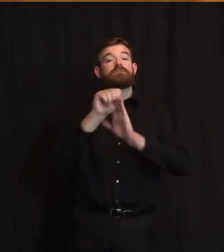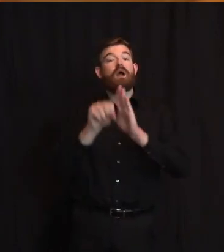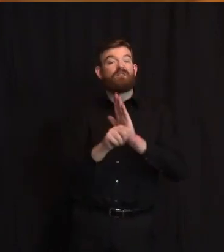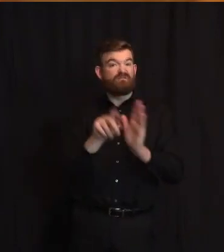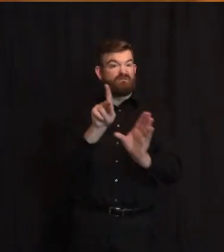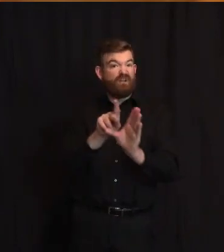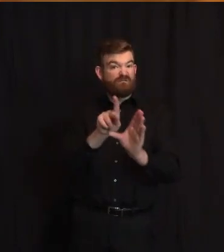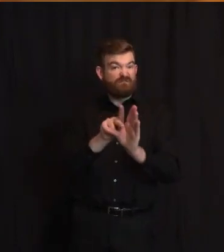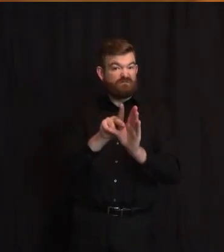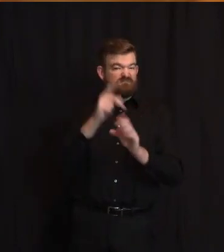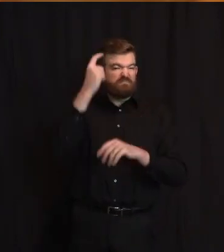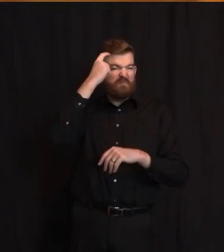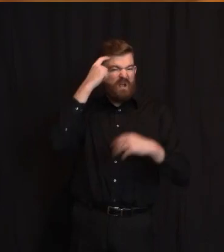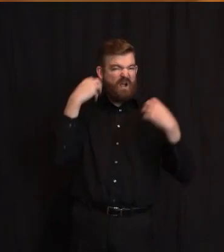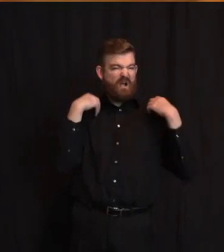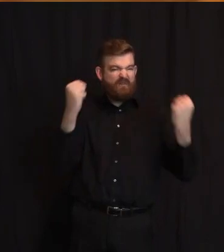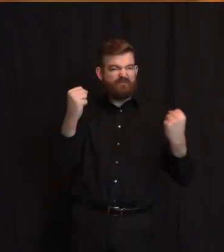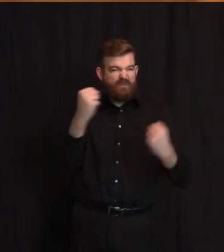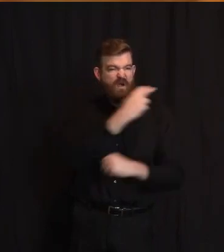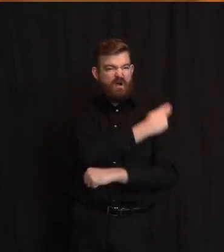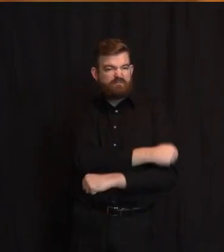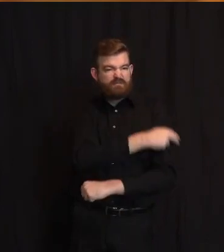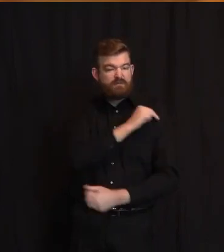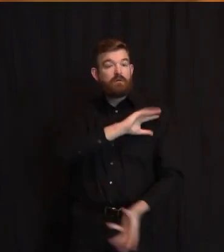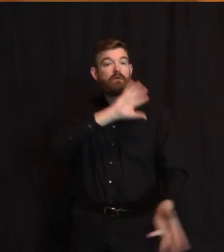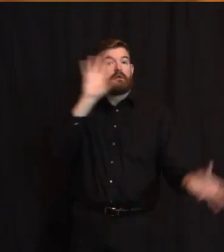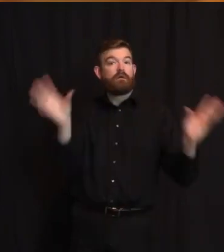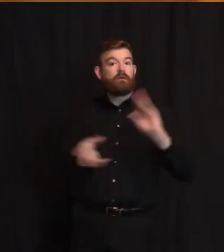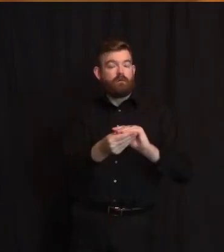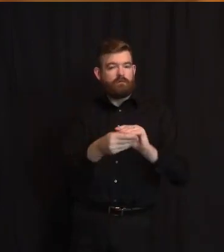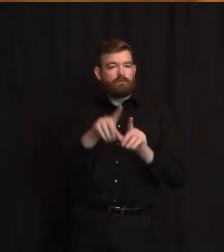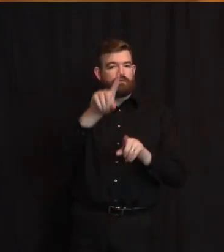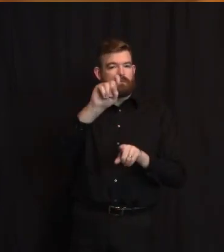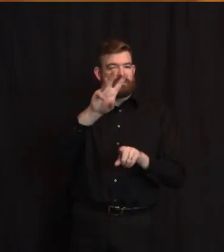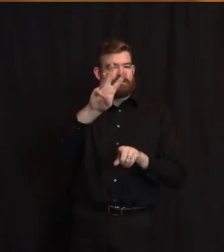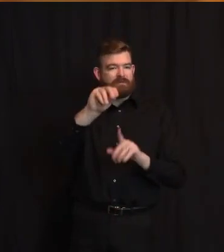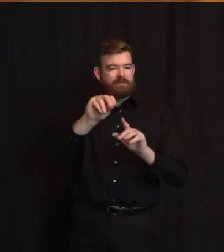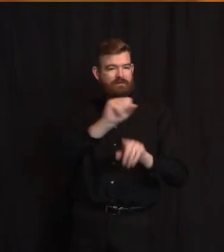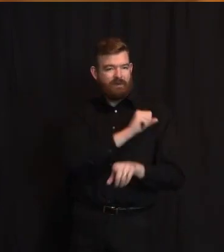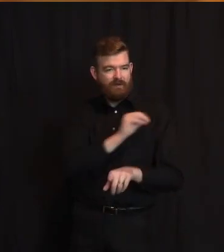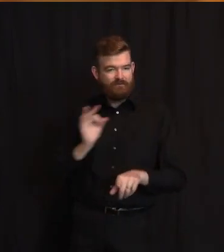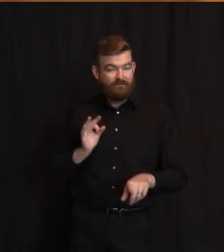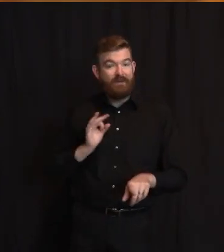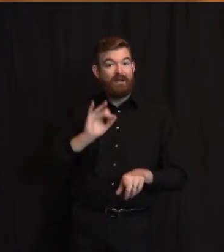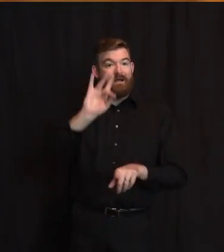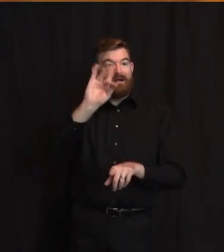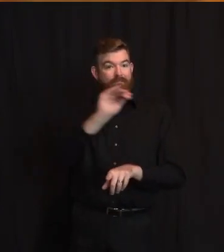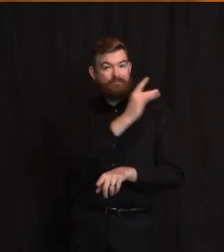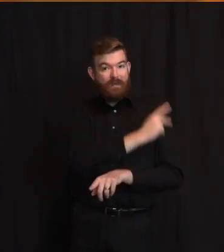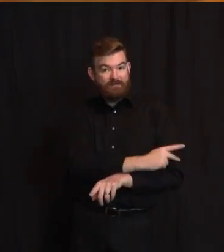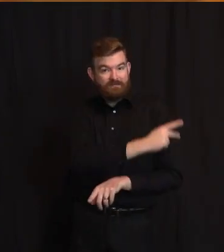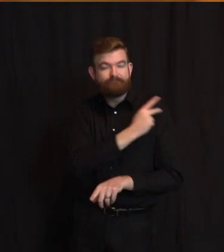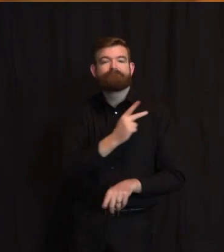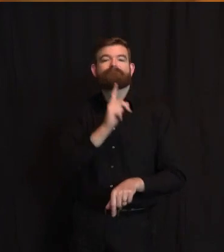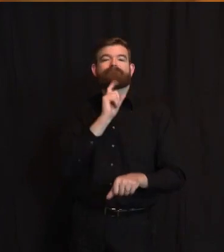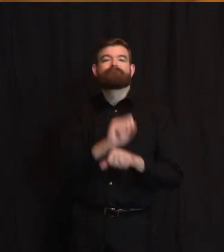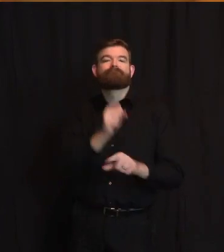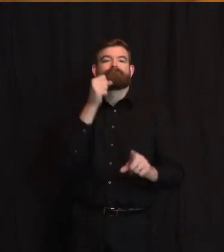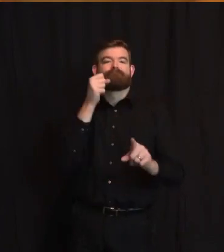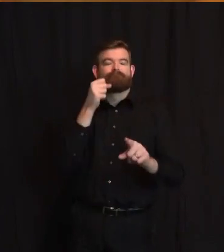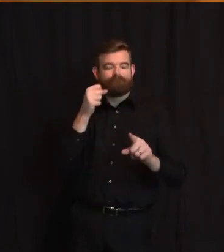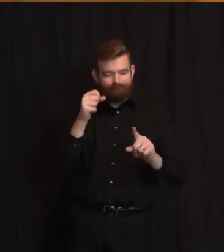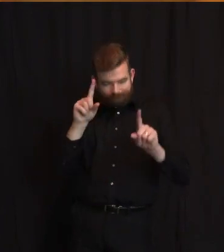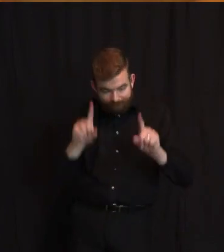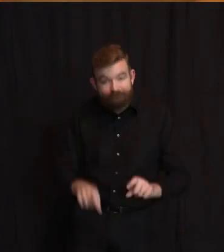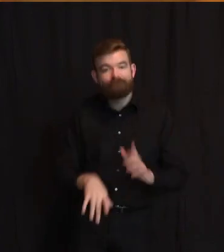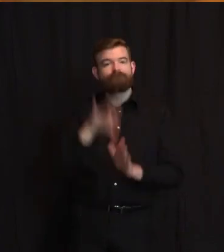have been a total of 160 staff and a total of 80 patients that have tested positive for COVID-19.